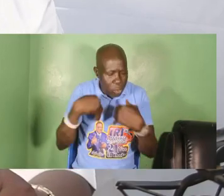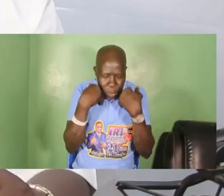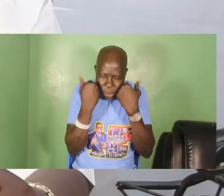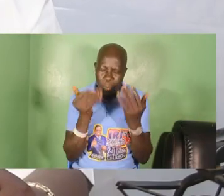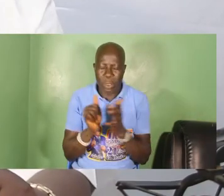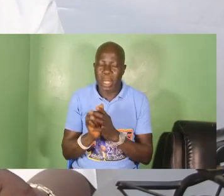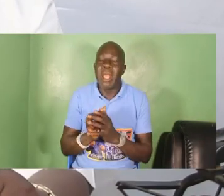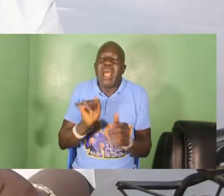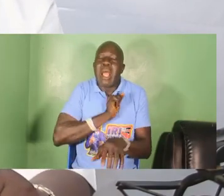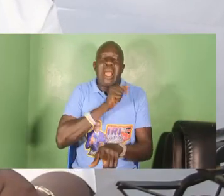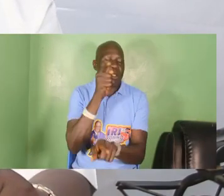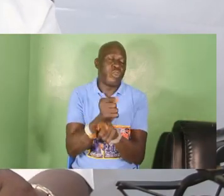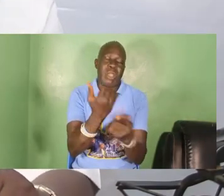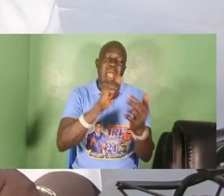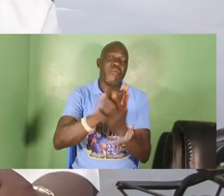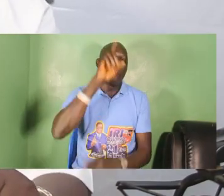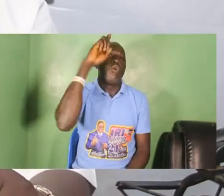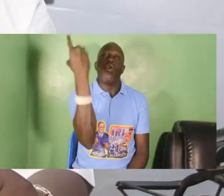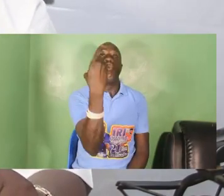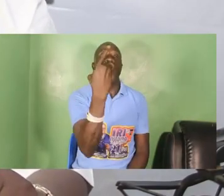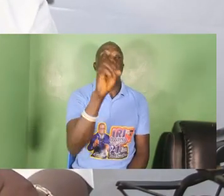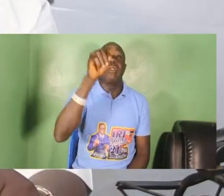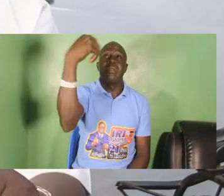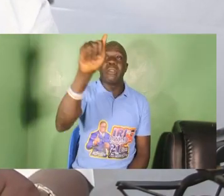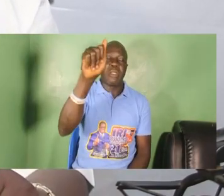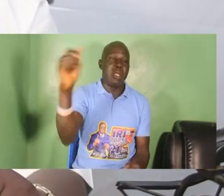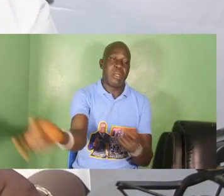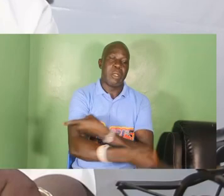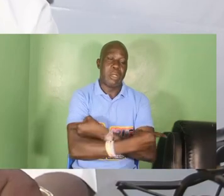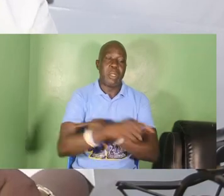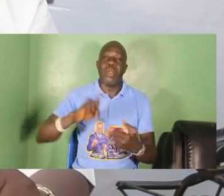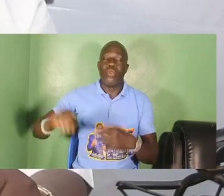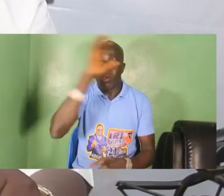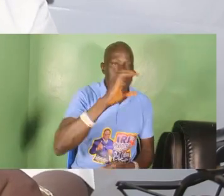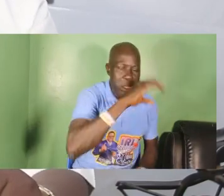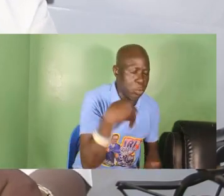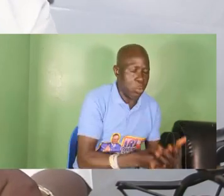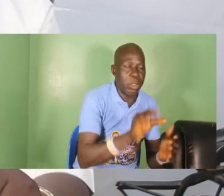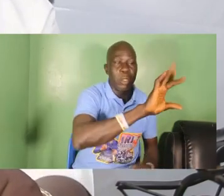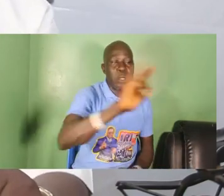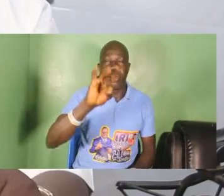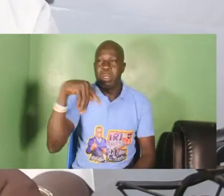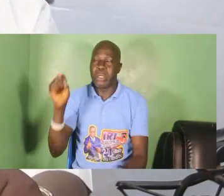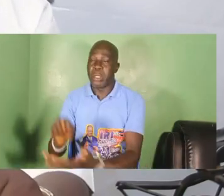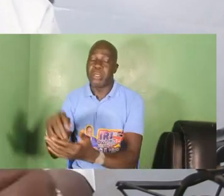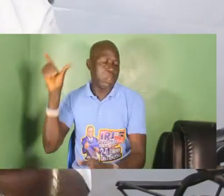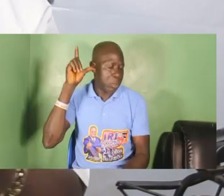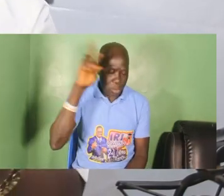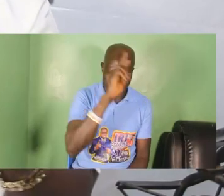not be disgraced. She has just 10 days to seek for